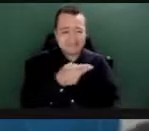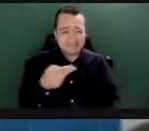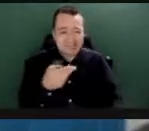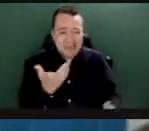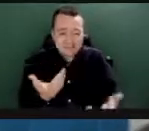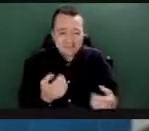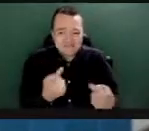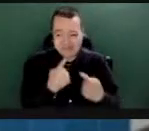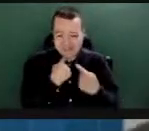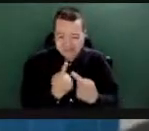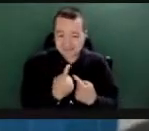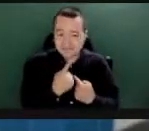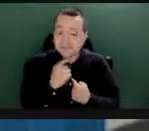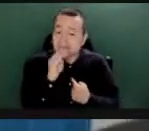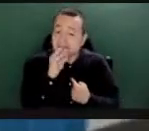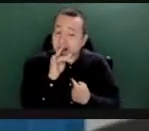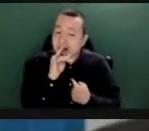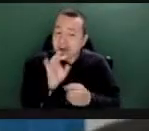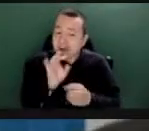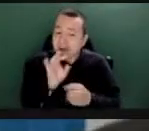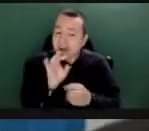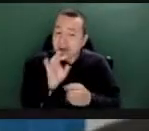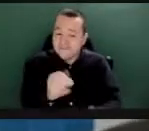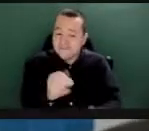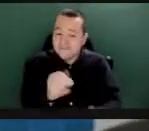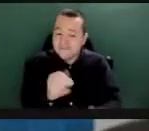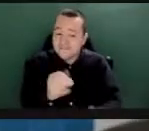ahead, Dr. Kutsia.